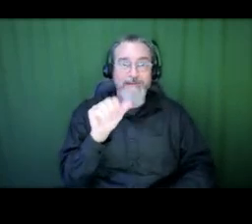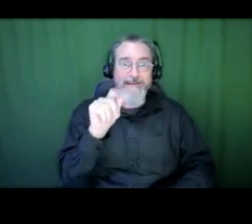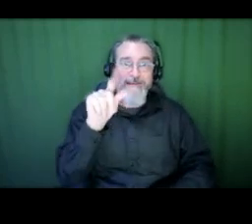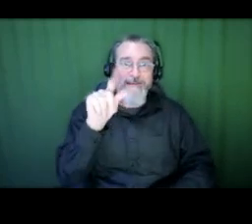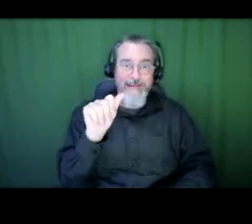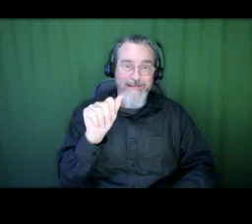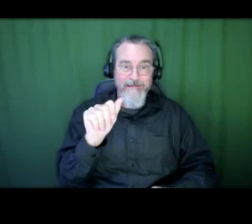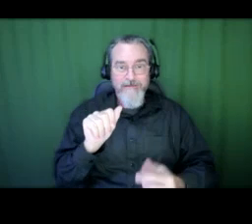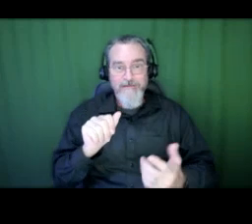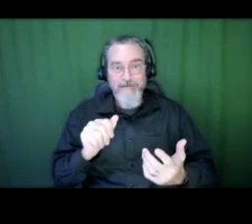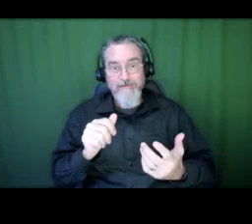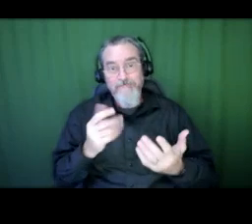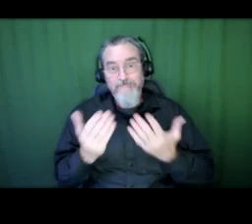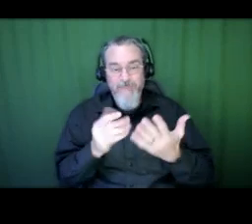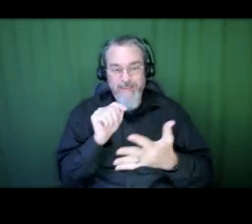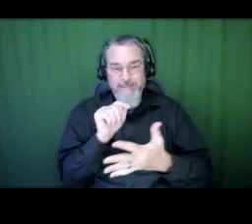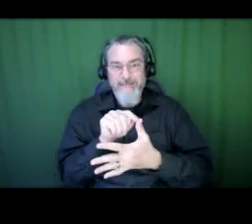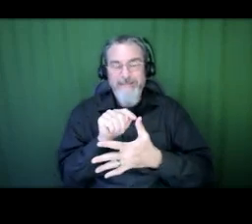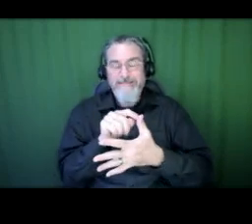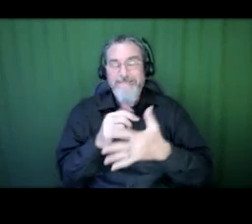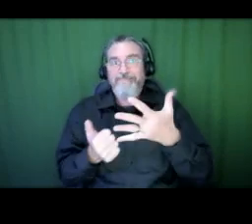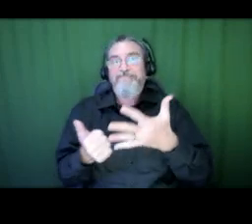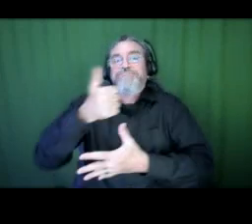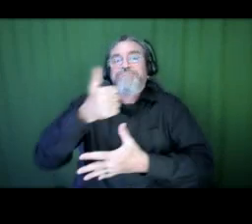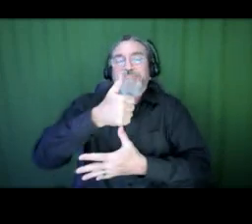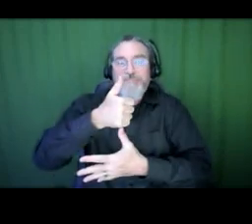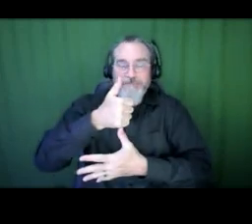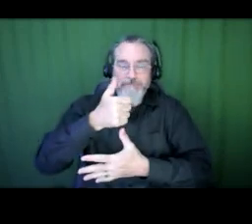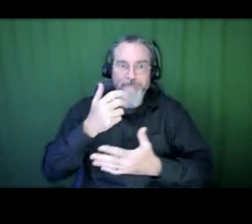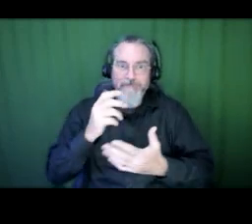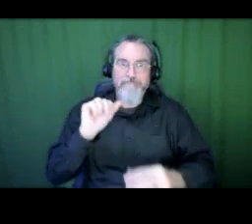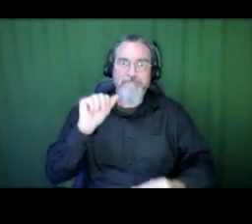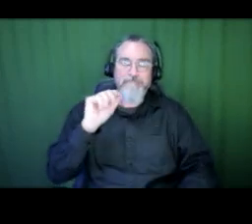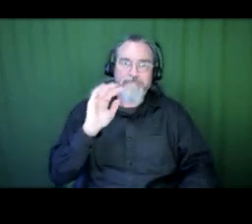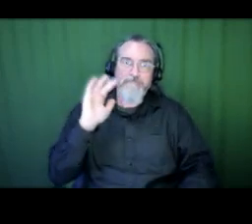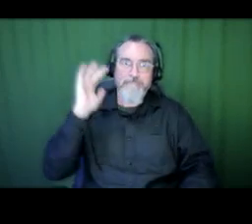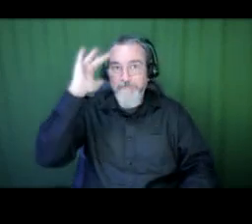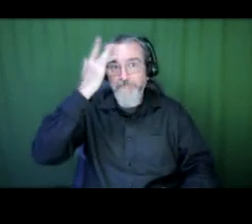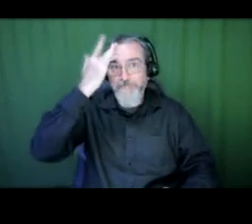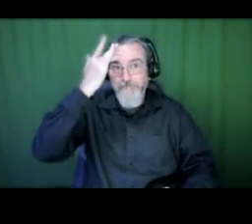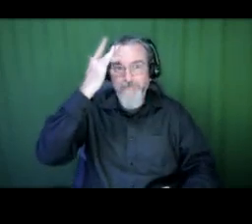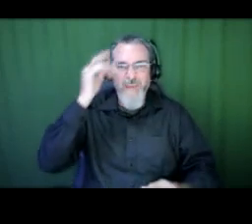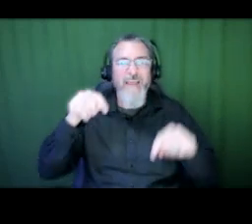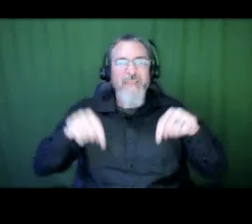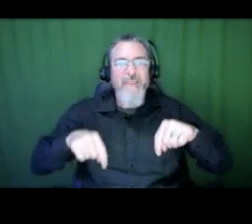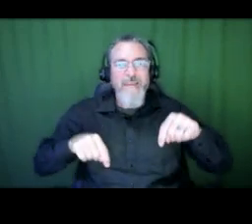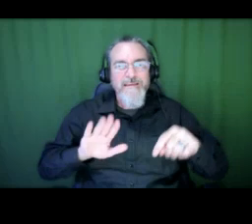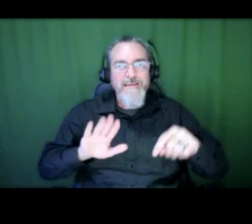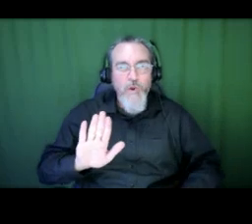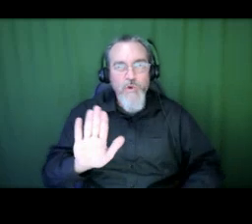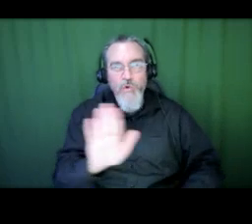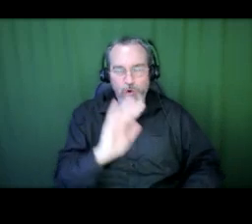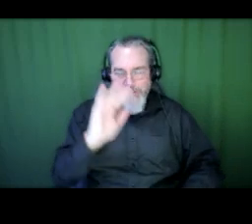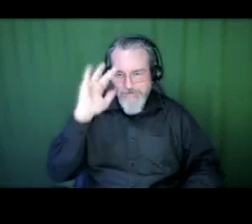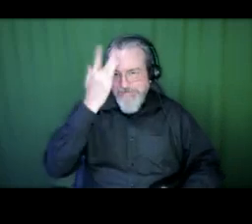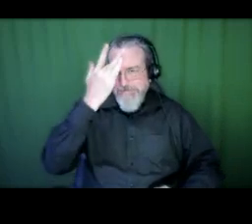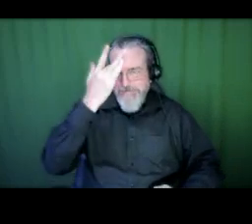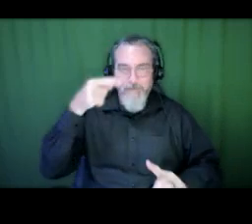data highly problematic, a pain. In other words, these are your pain points in doing your